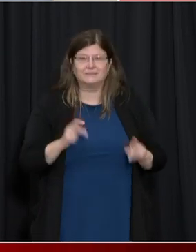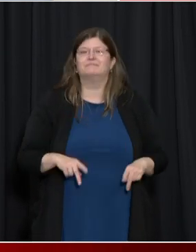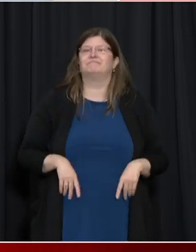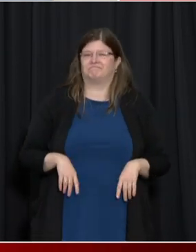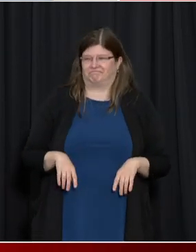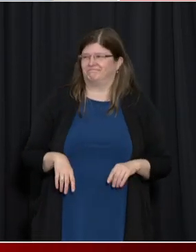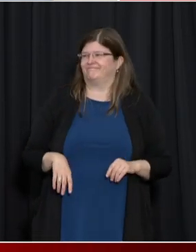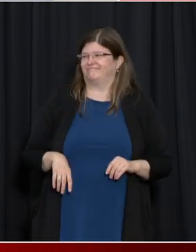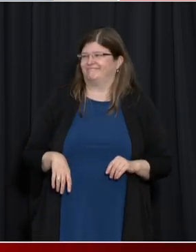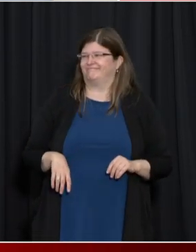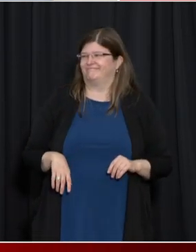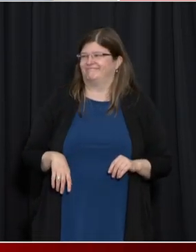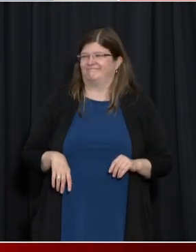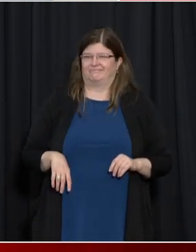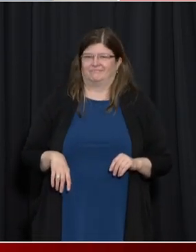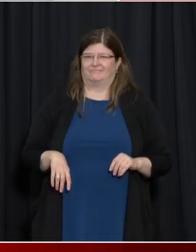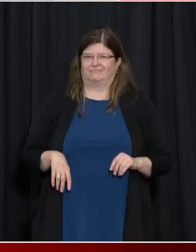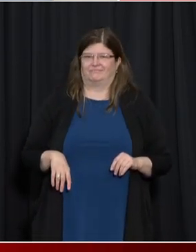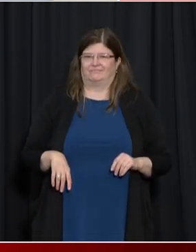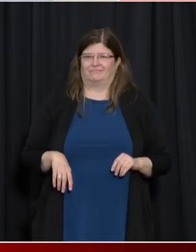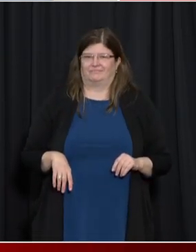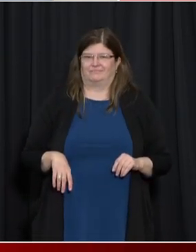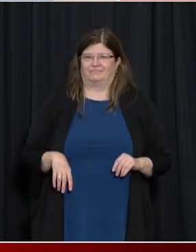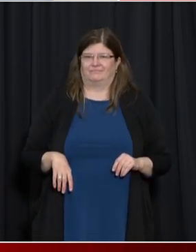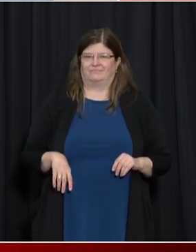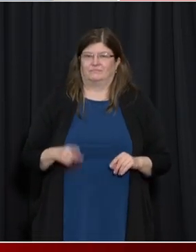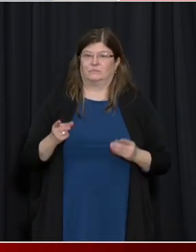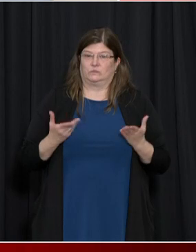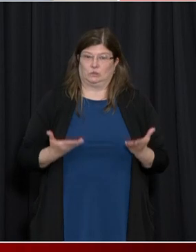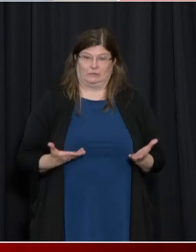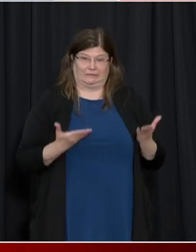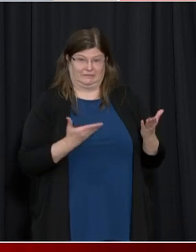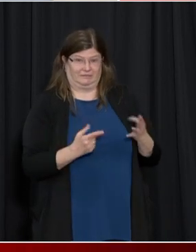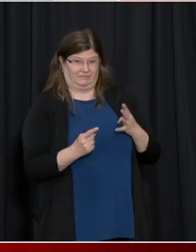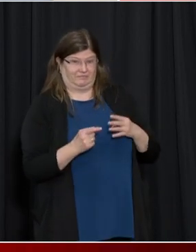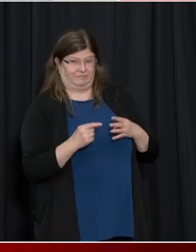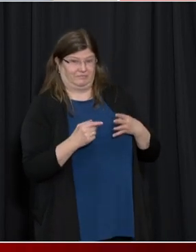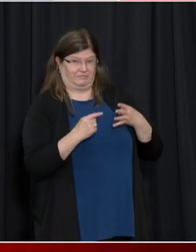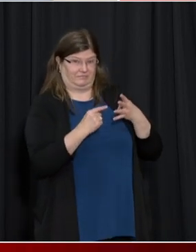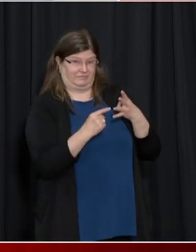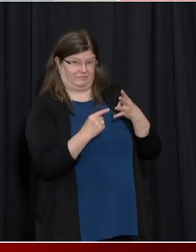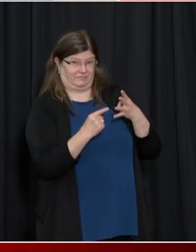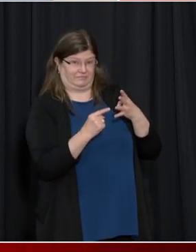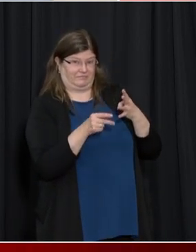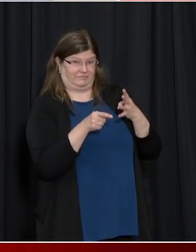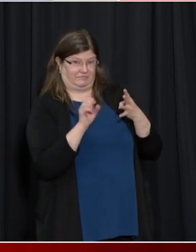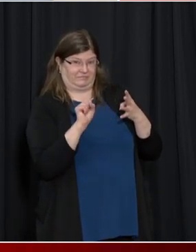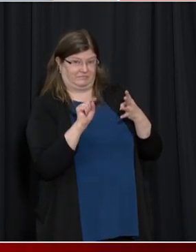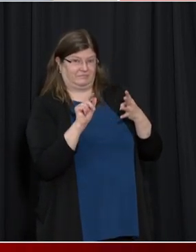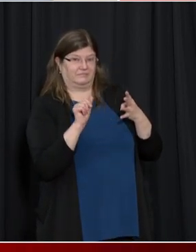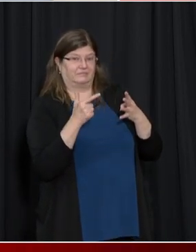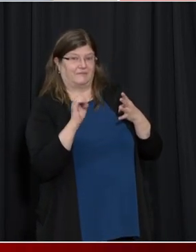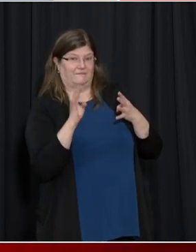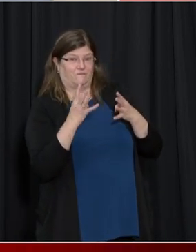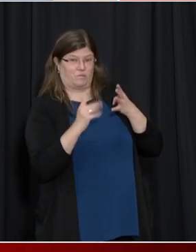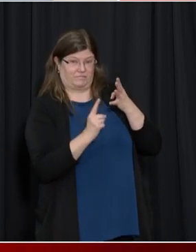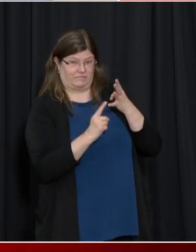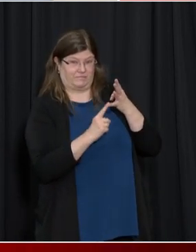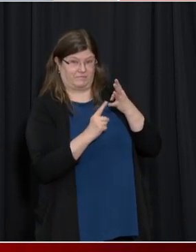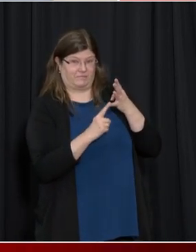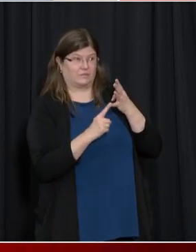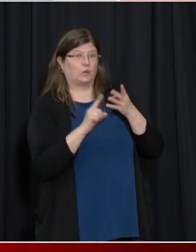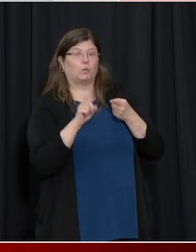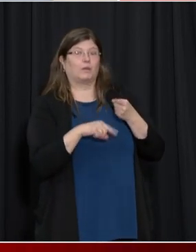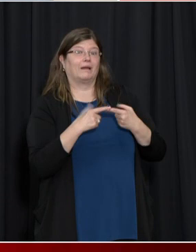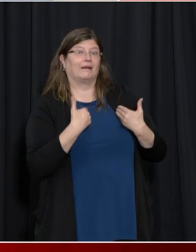All right, so the recommendation says that a stage 4 would be when there's an effective vaccine or cure. What happens if there's no vaccine